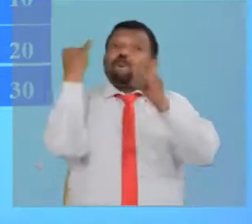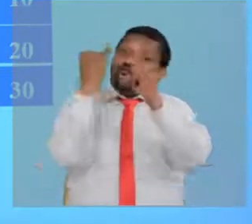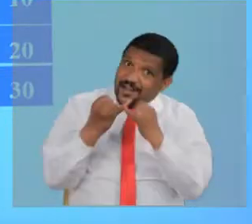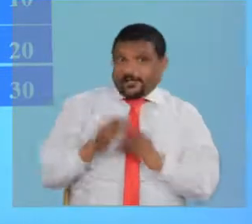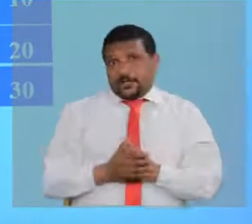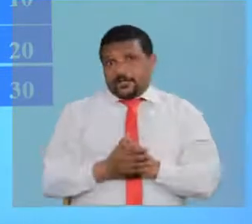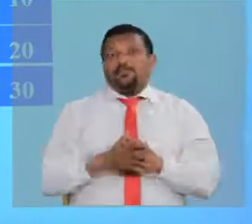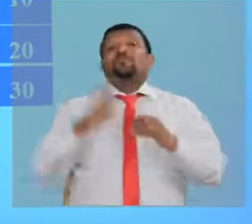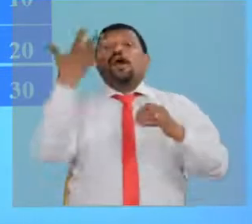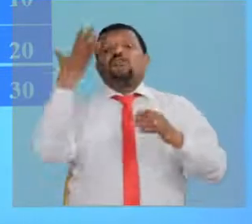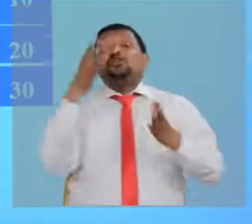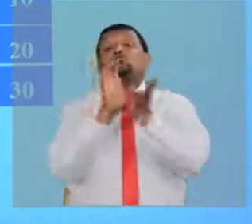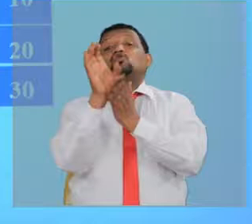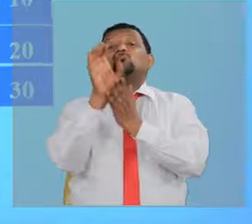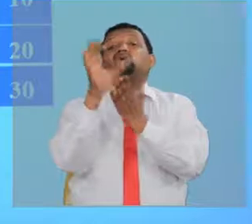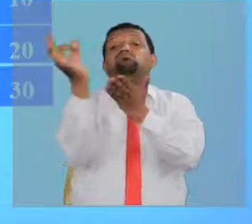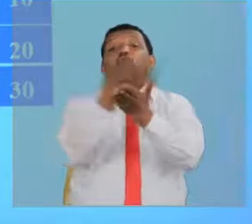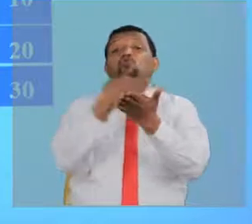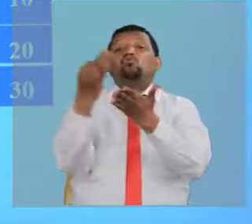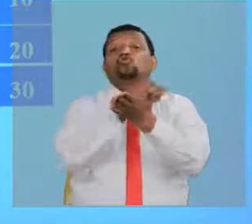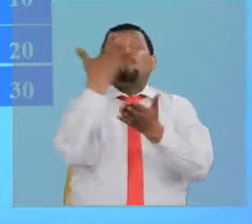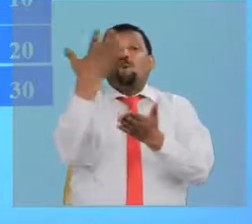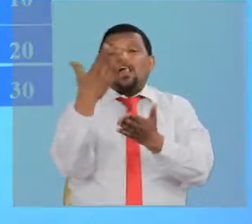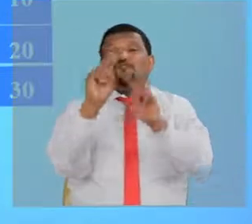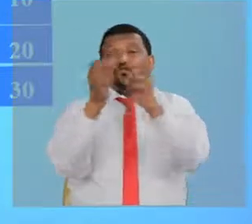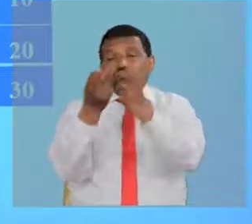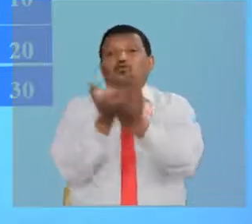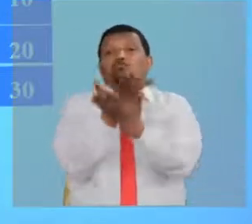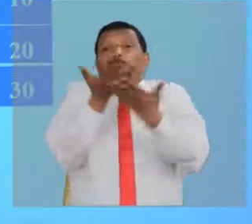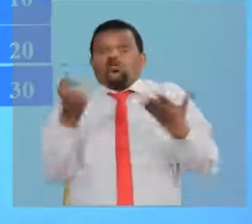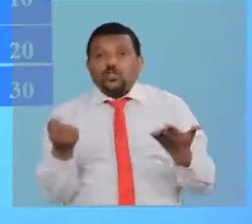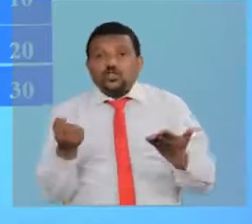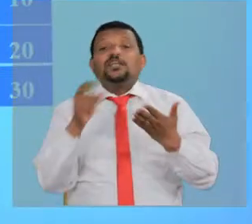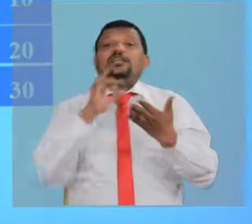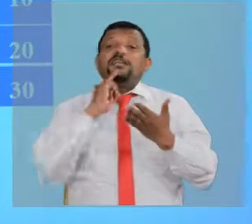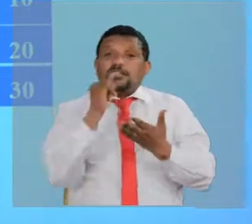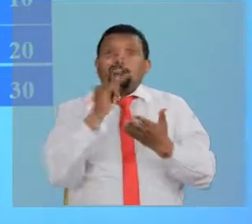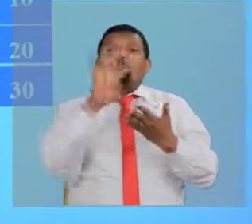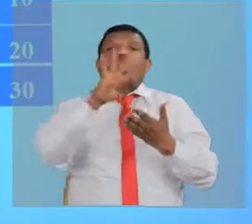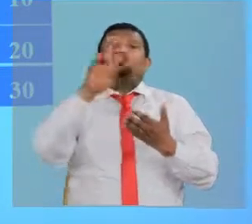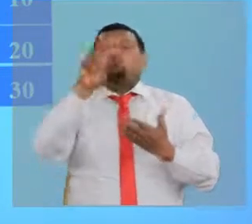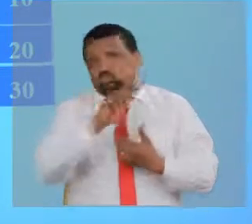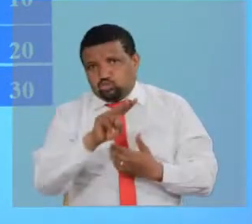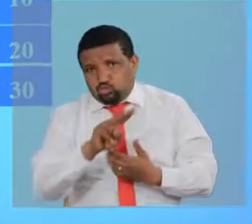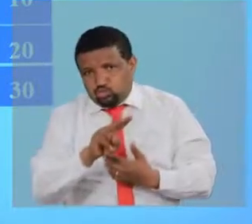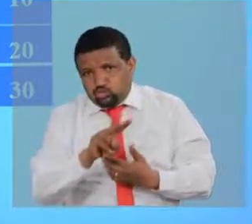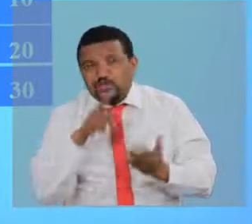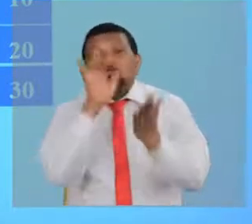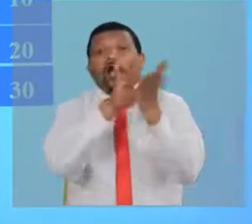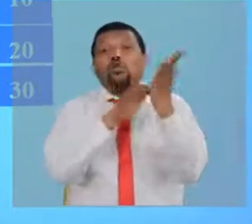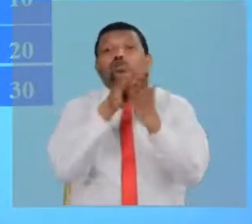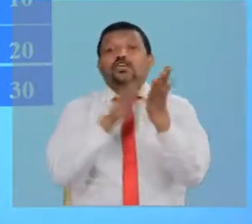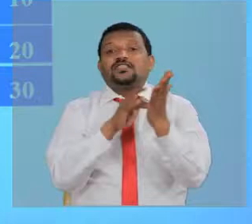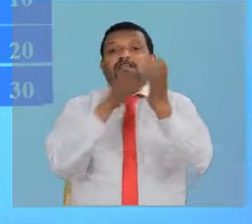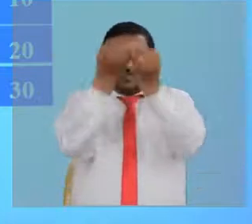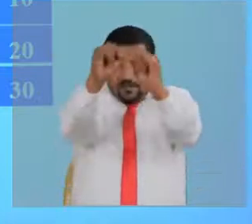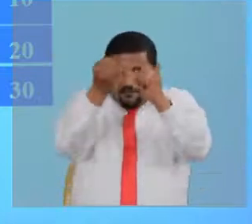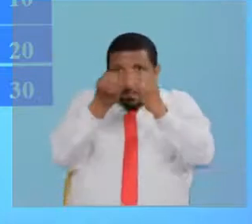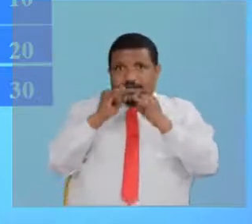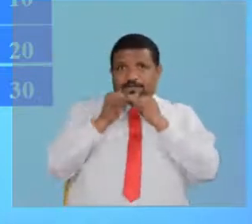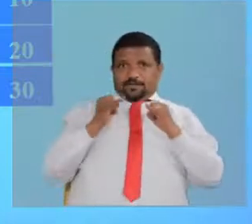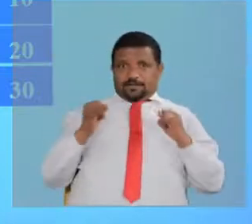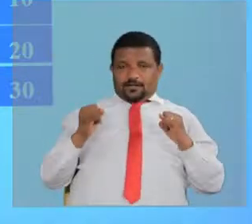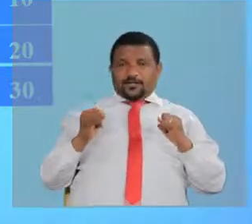finally, the average cost of producing 5 units of a commodity is 42. It is calculated by